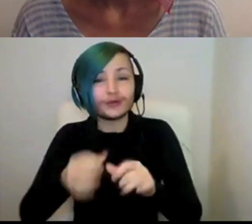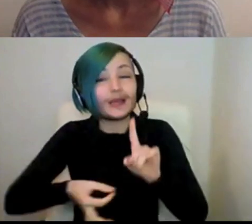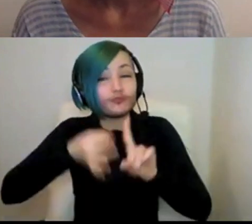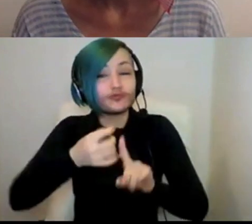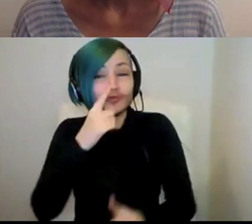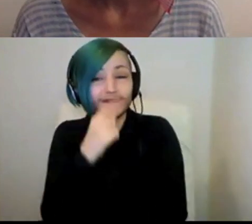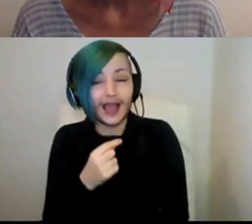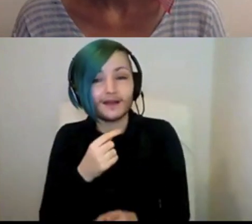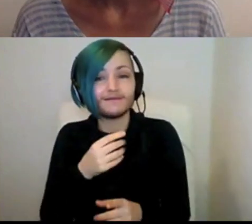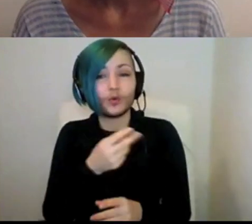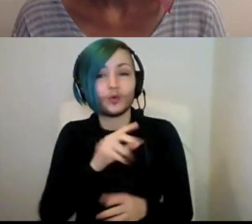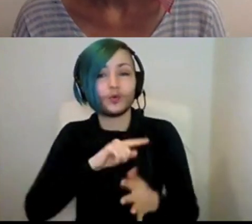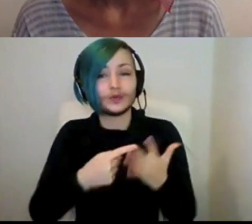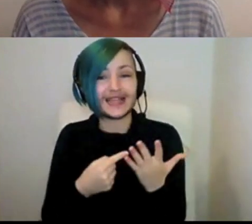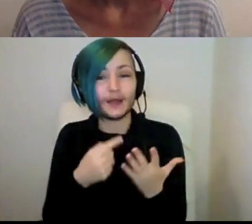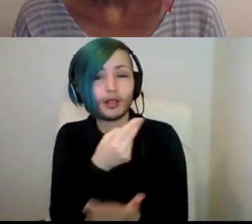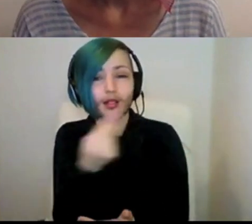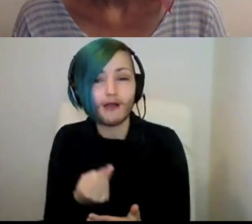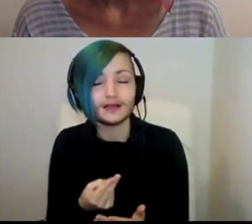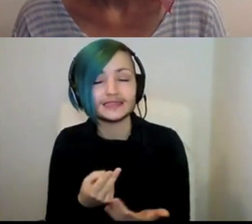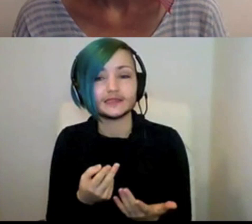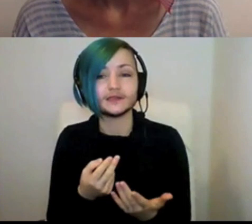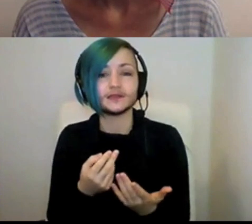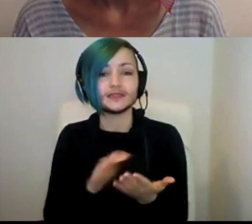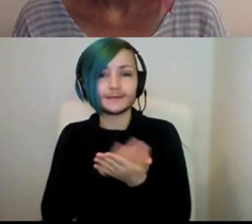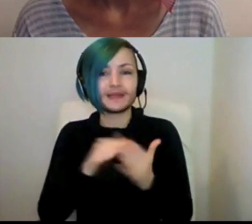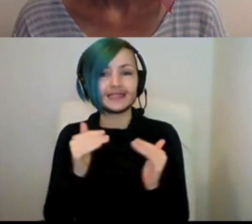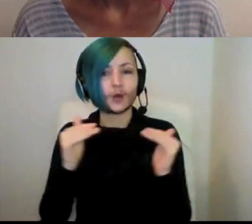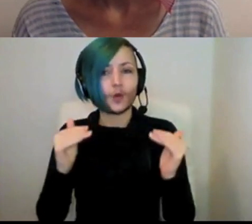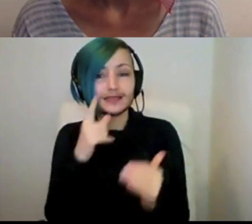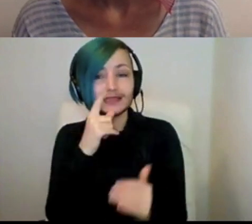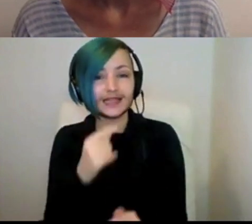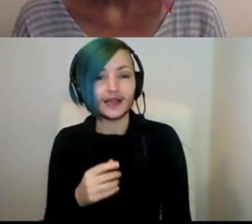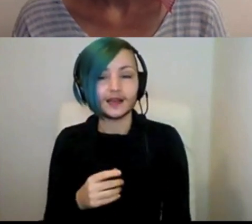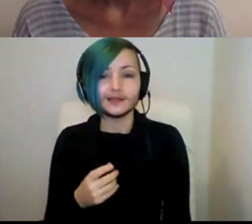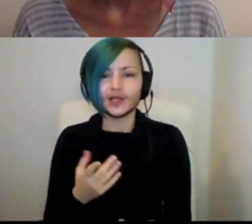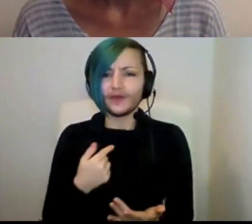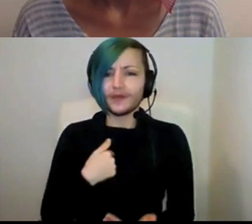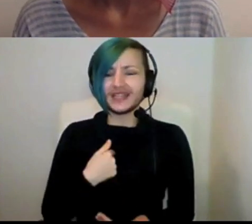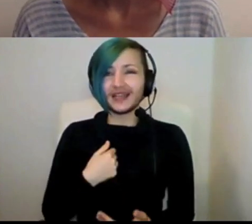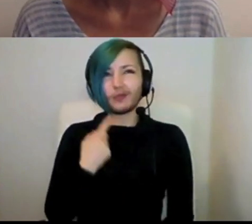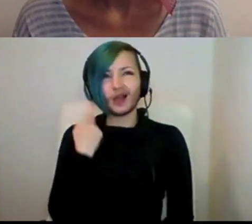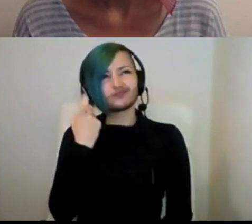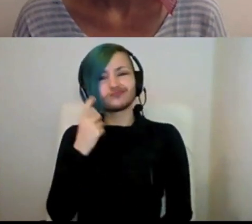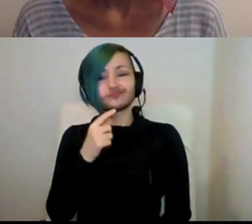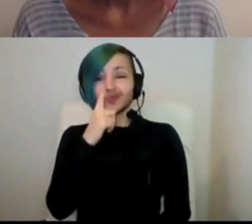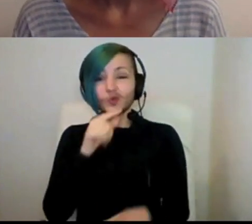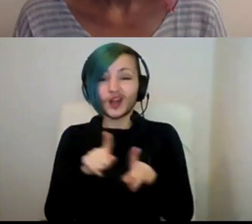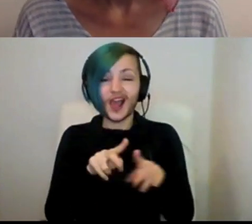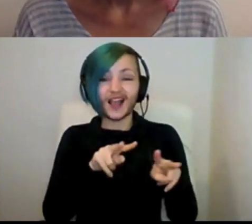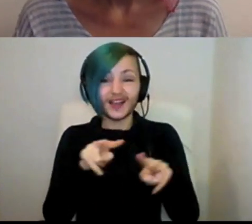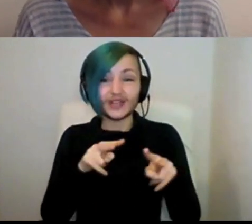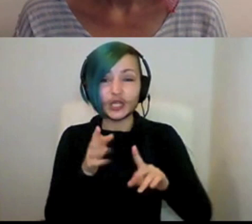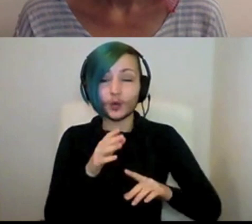with disabilities can be included in a more equitable way? Part of me wonders whether it's just like putting in a video of like an artist working